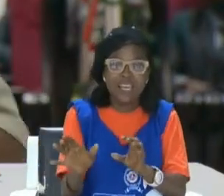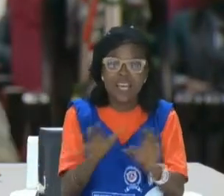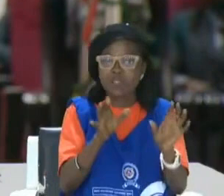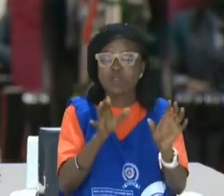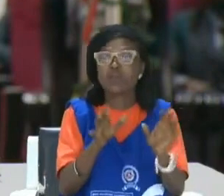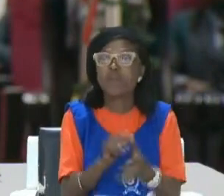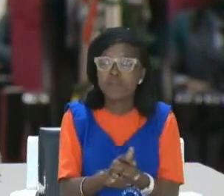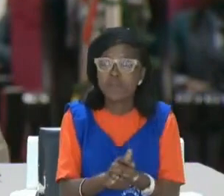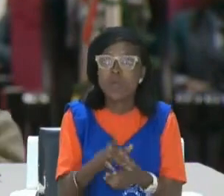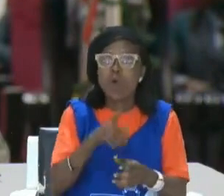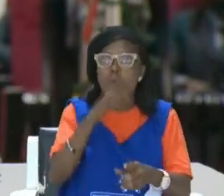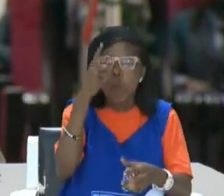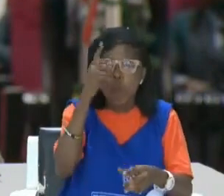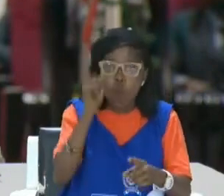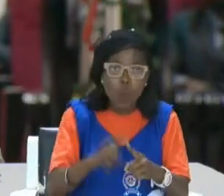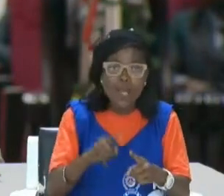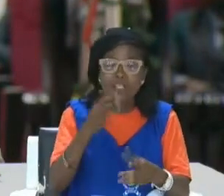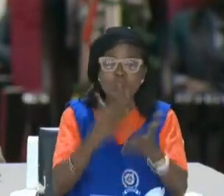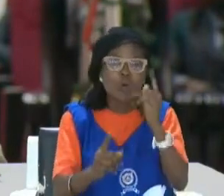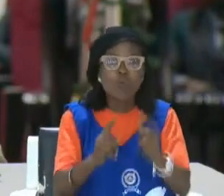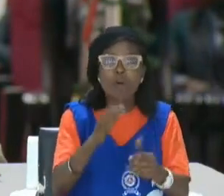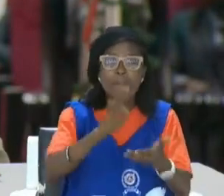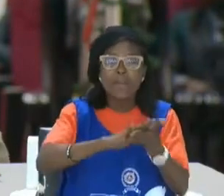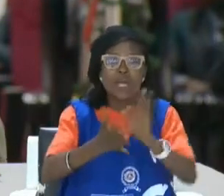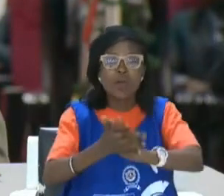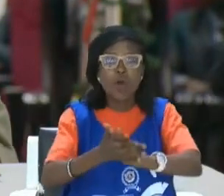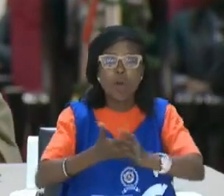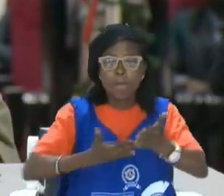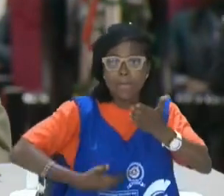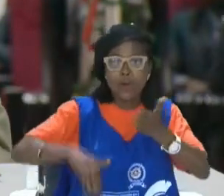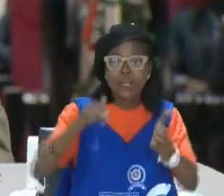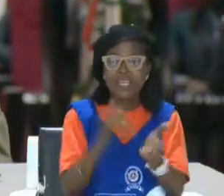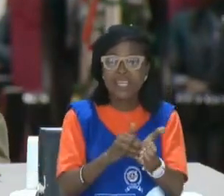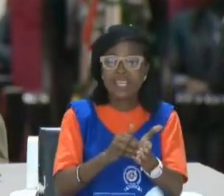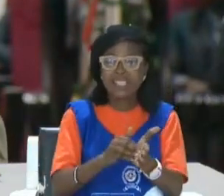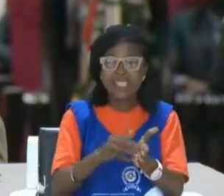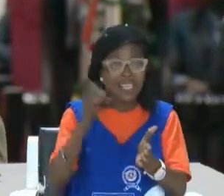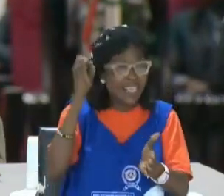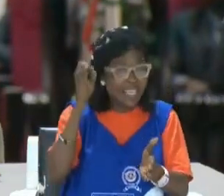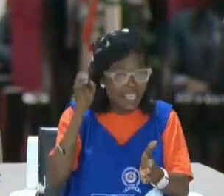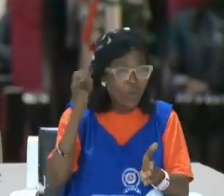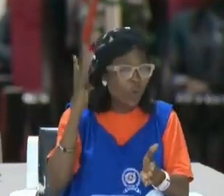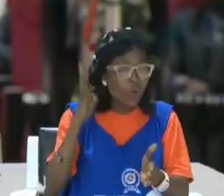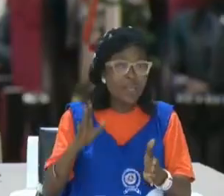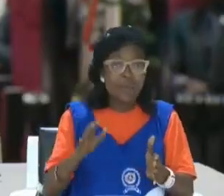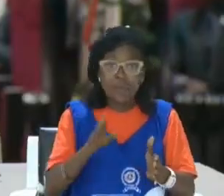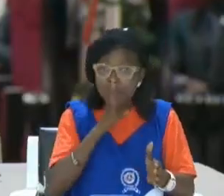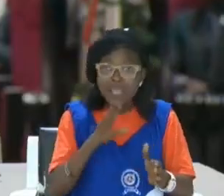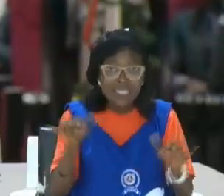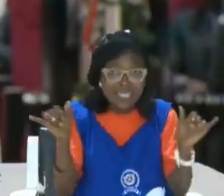When someone becomes born again, it looks the same on the outside,